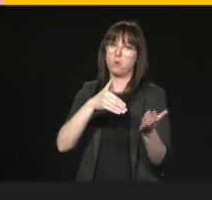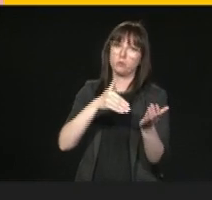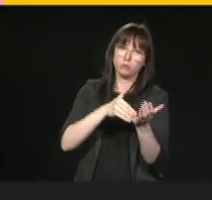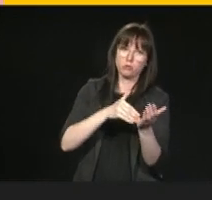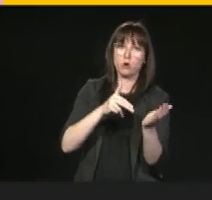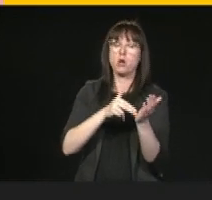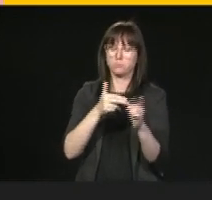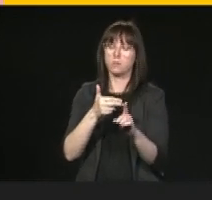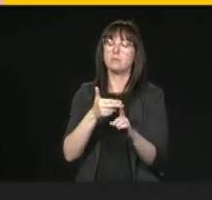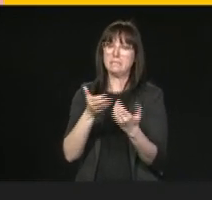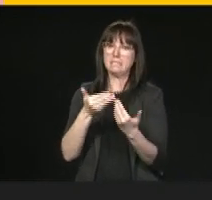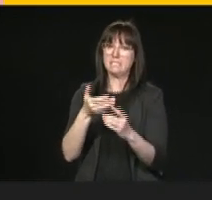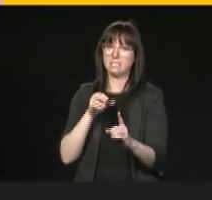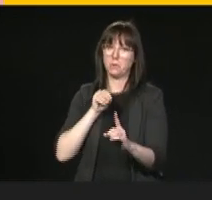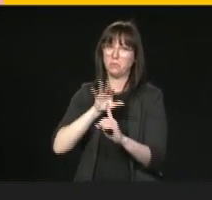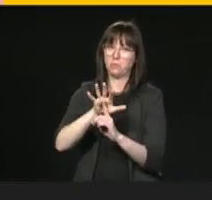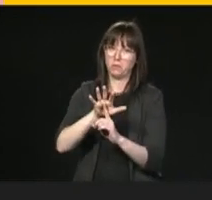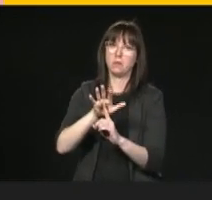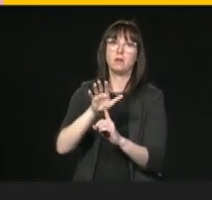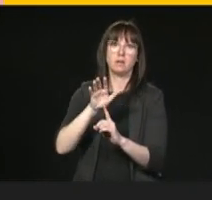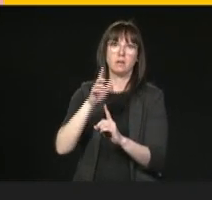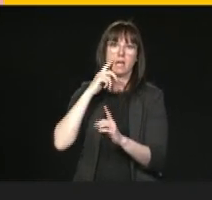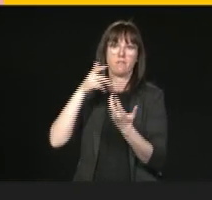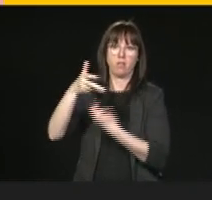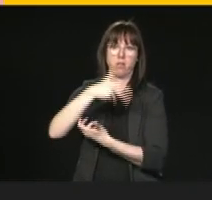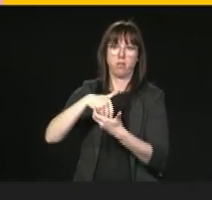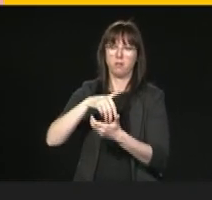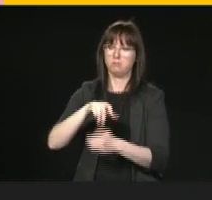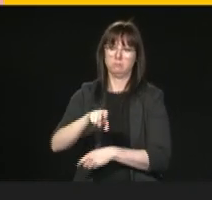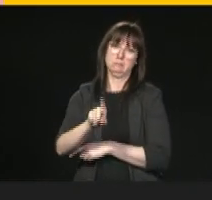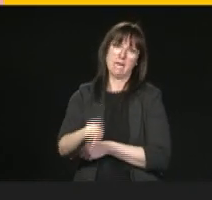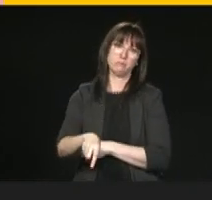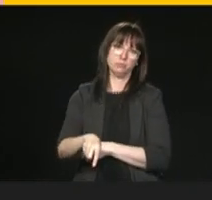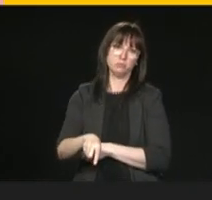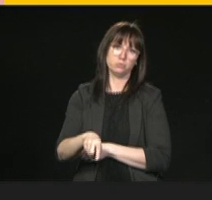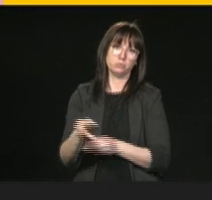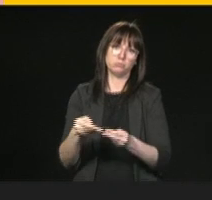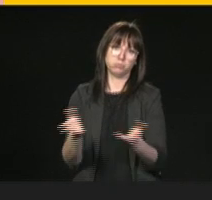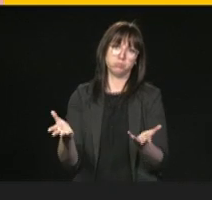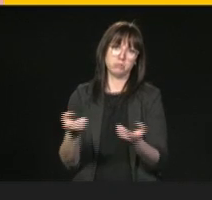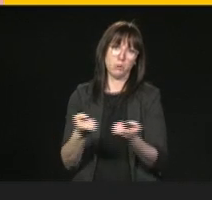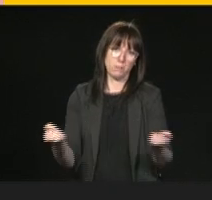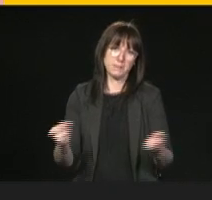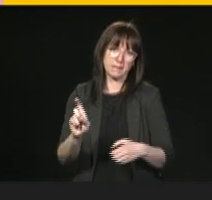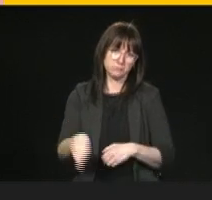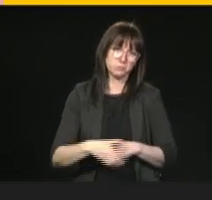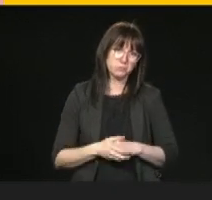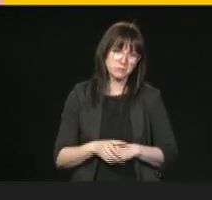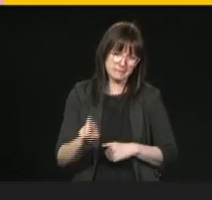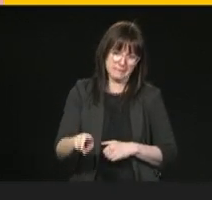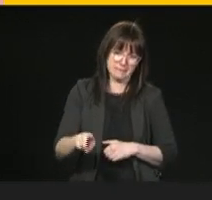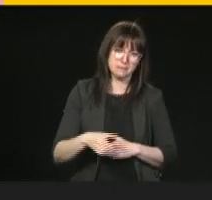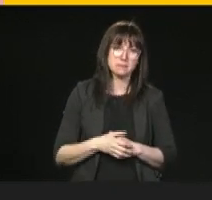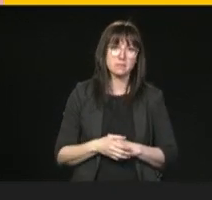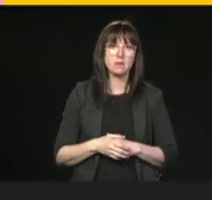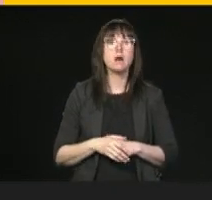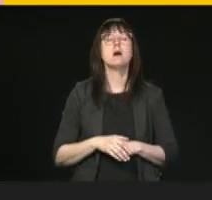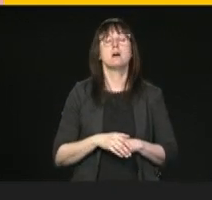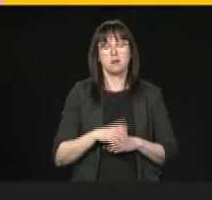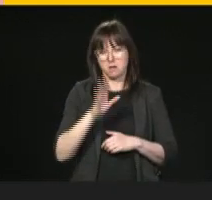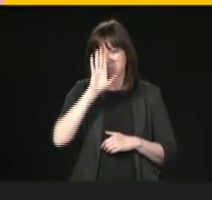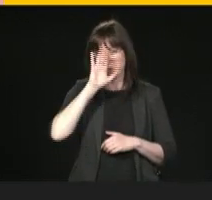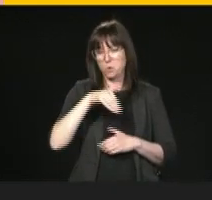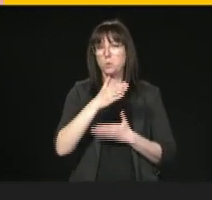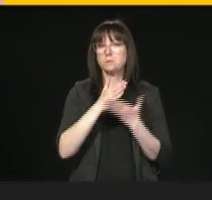need the PPE. And so I could say we're working. Right now, I understand, yes, there are imminent shortages